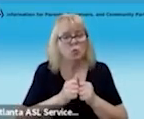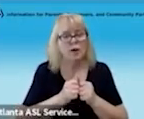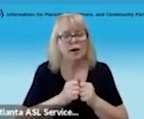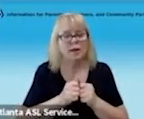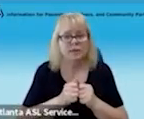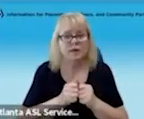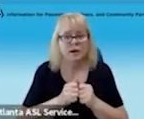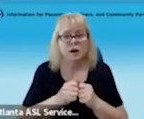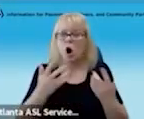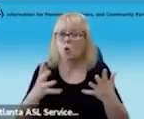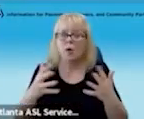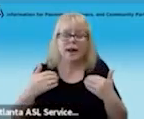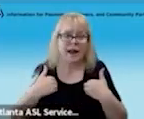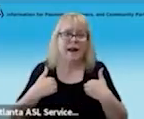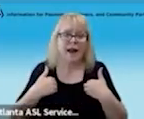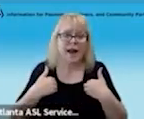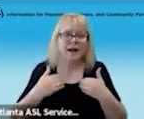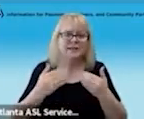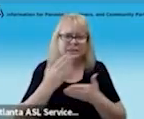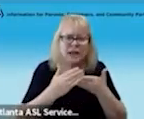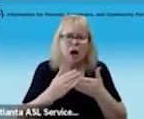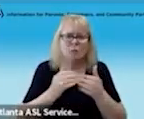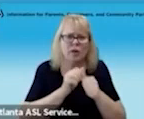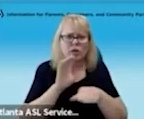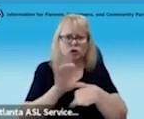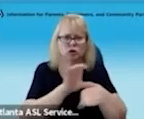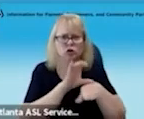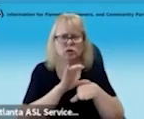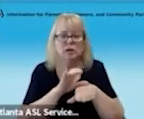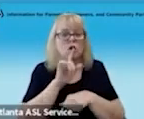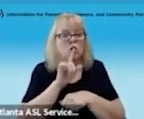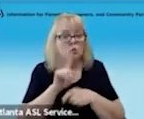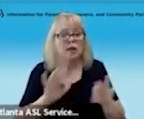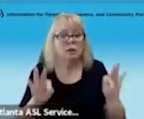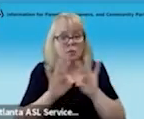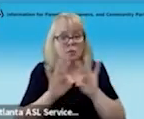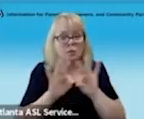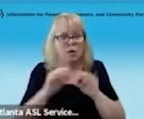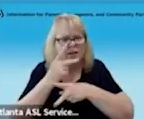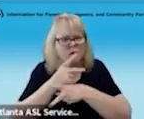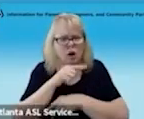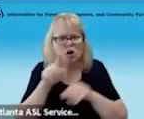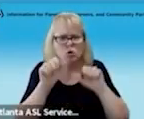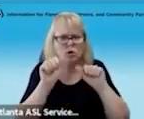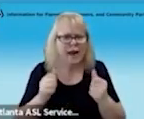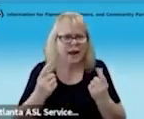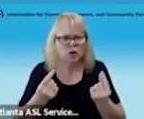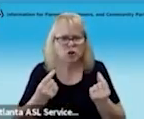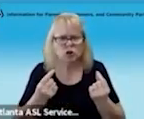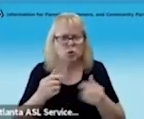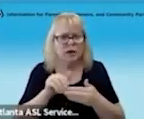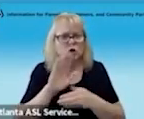efforts? Well, again, as I said, we really began to have a relationship. We began